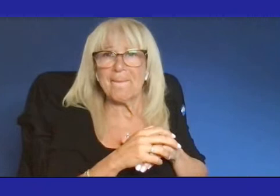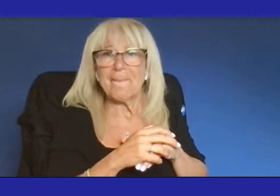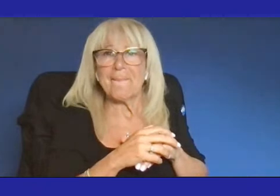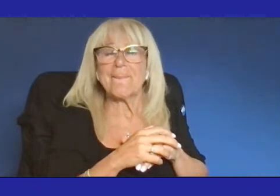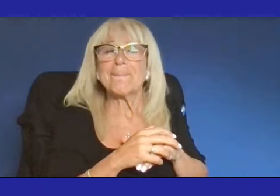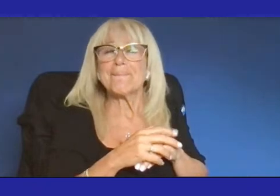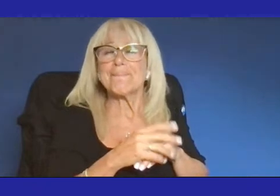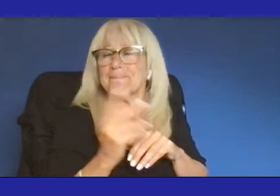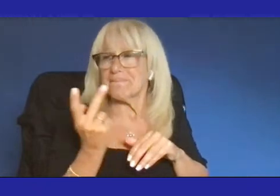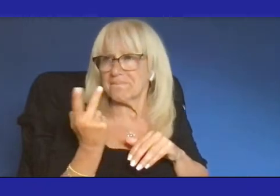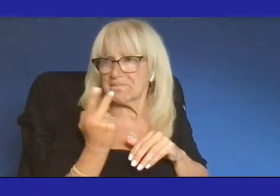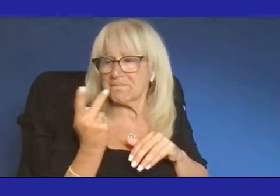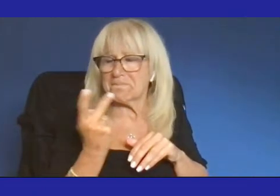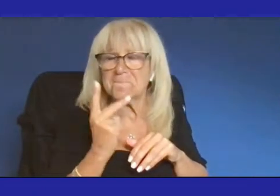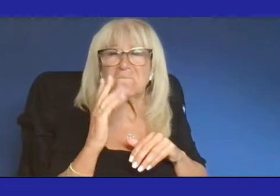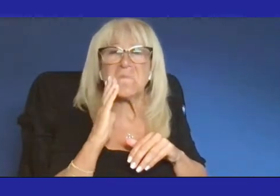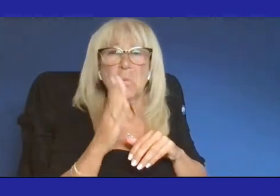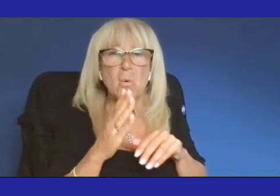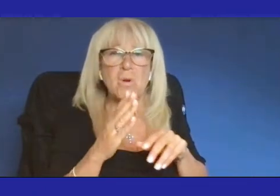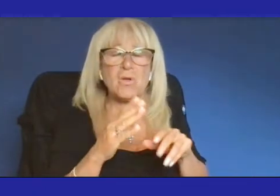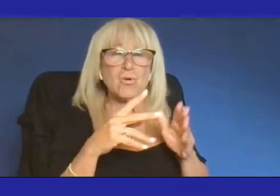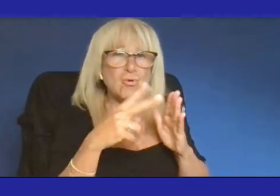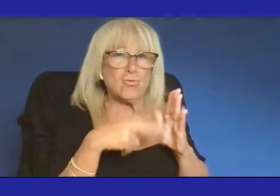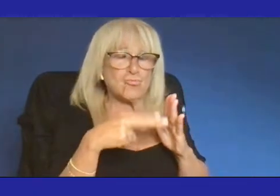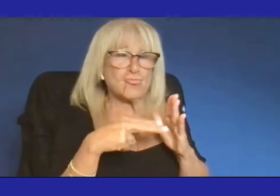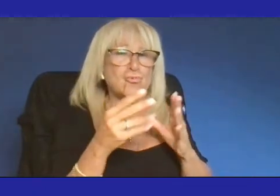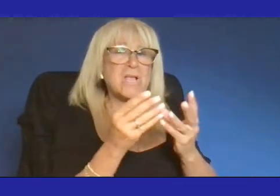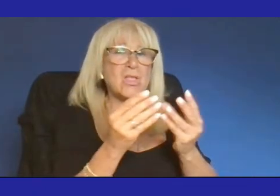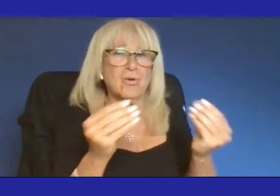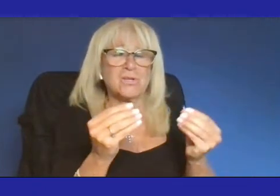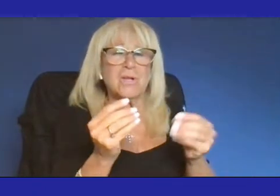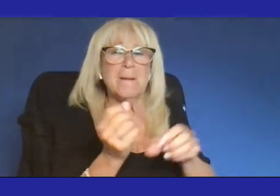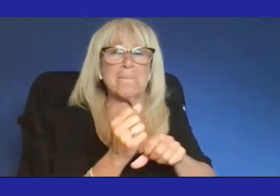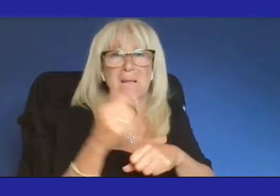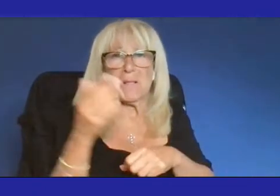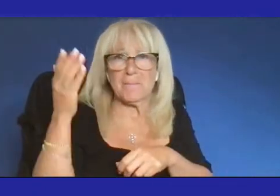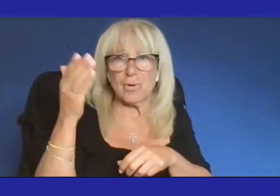will read the resolution and make the presentation.